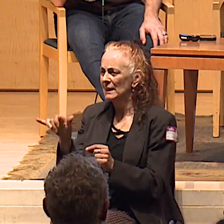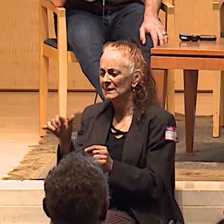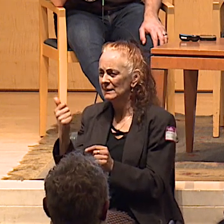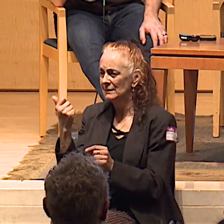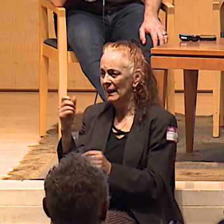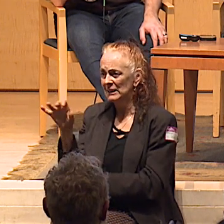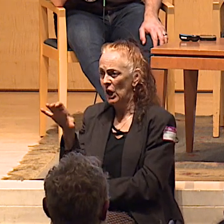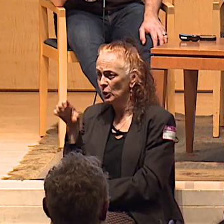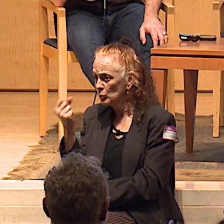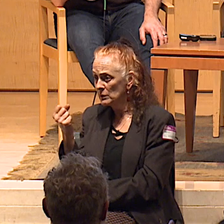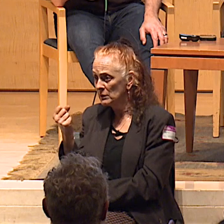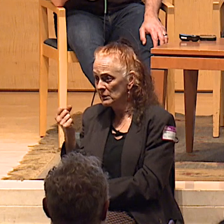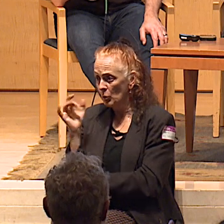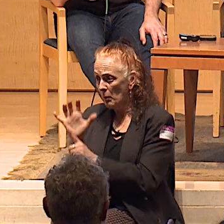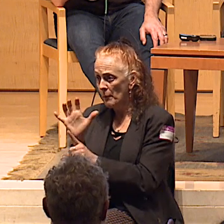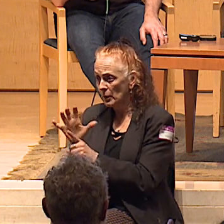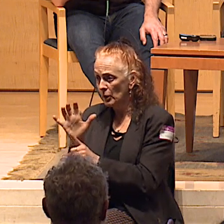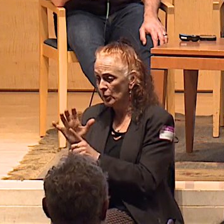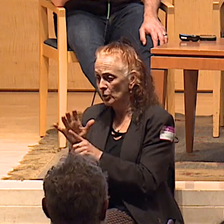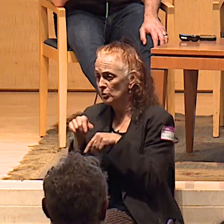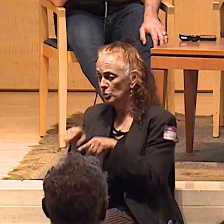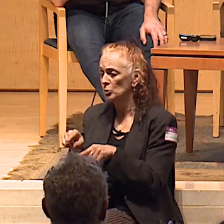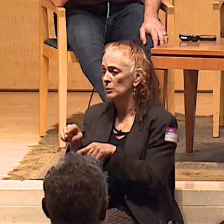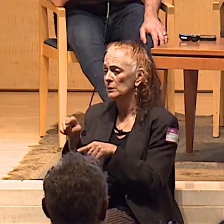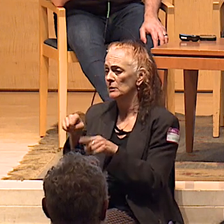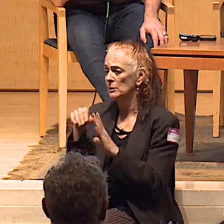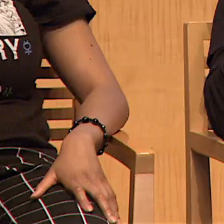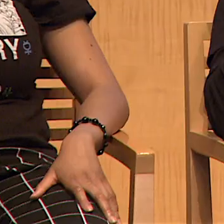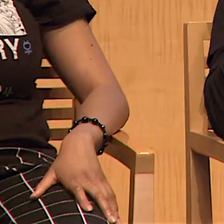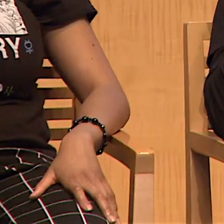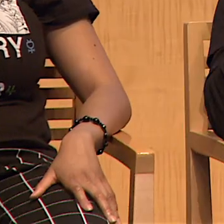through the Depression era. And often they were